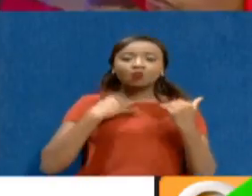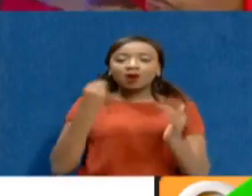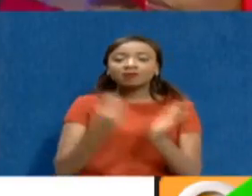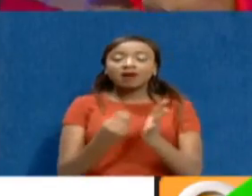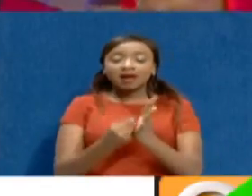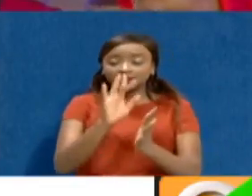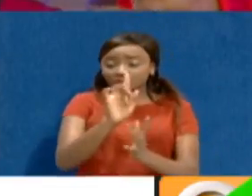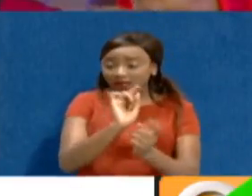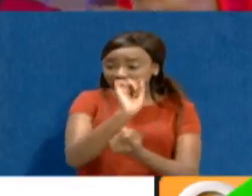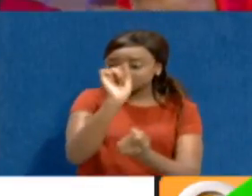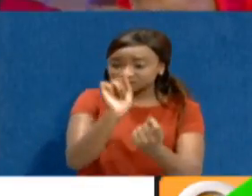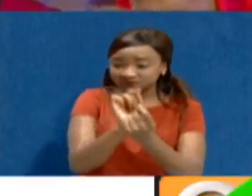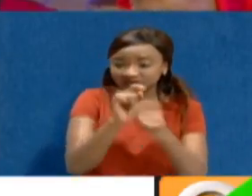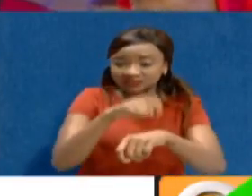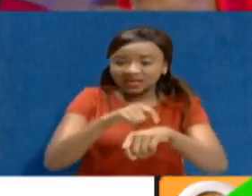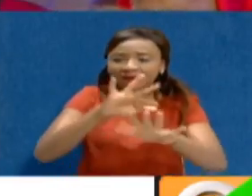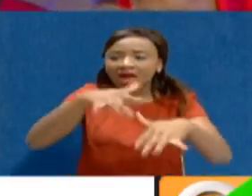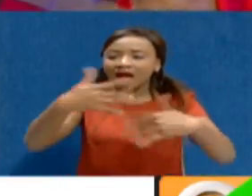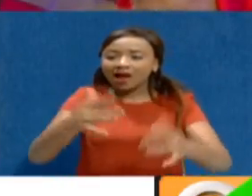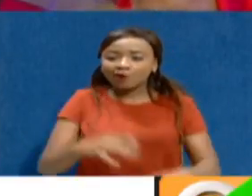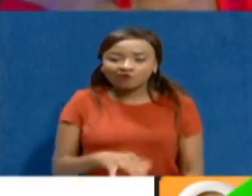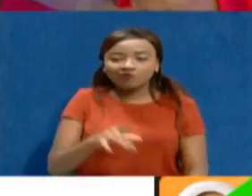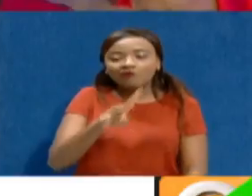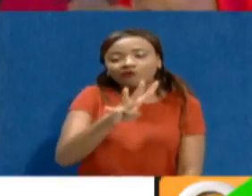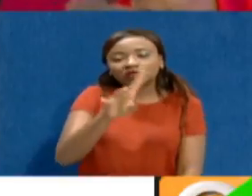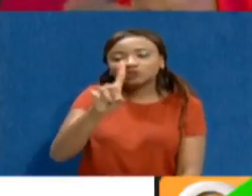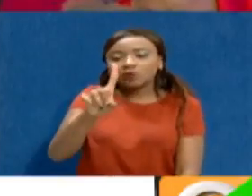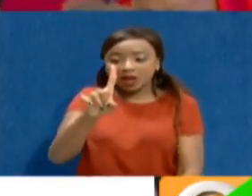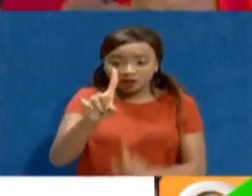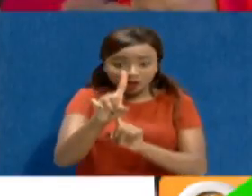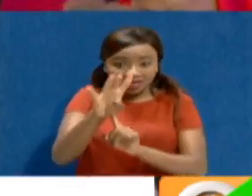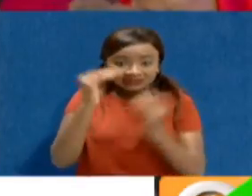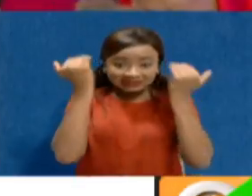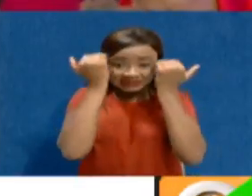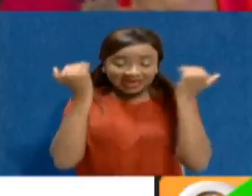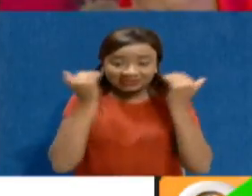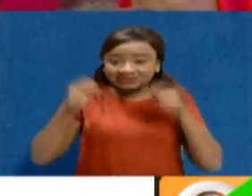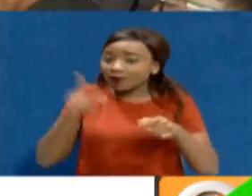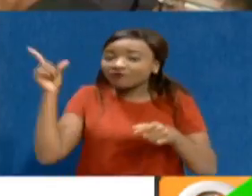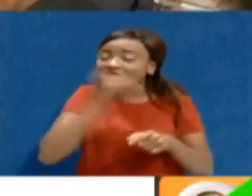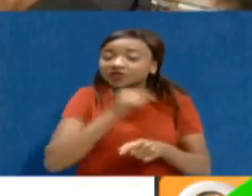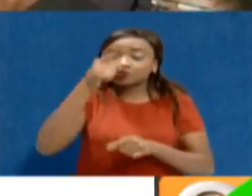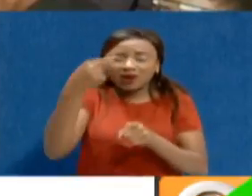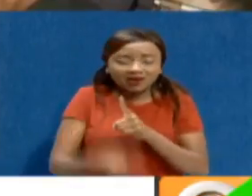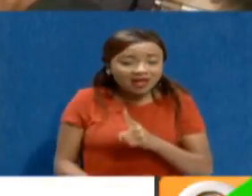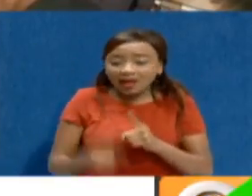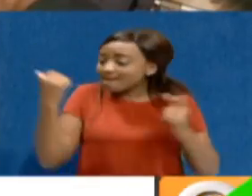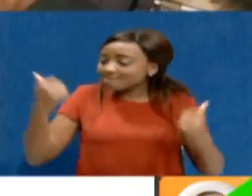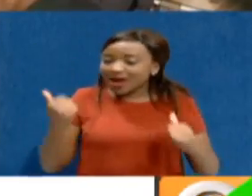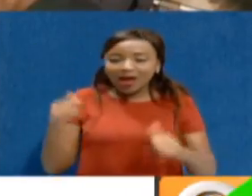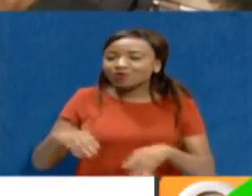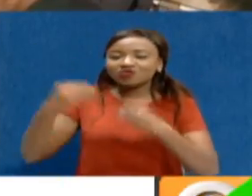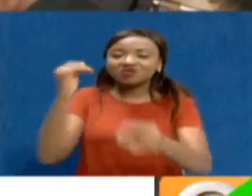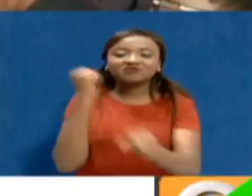One particular sticking point has been the delayed swearing-in of 41 judges, almost a year after they were appointed by